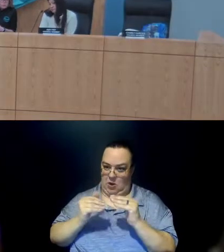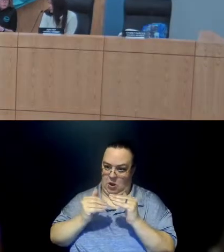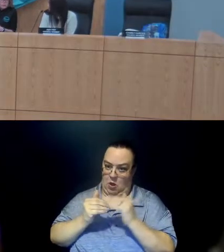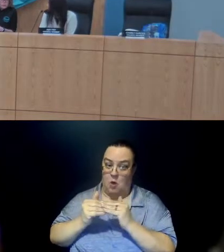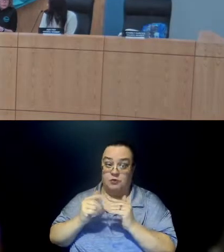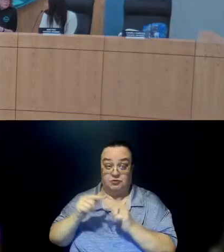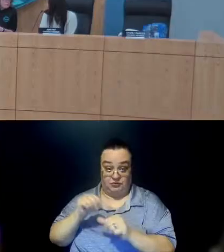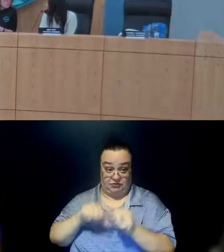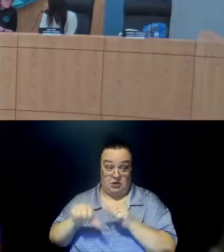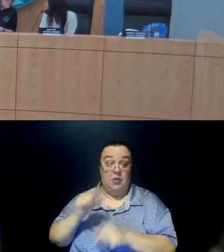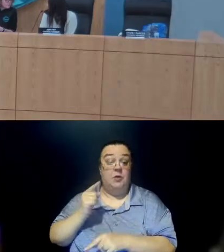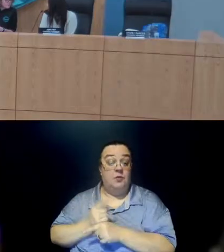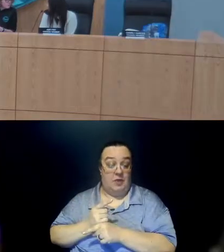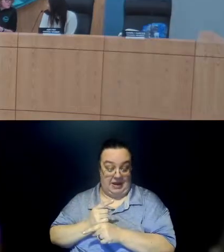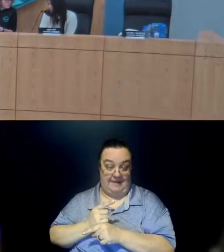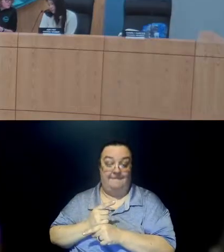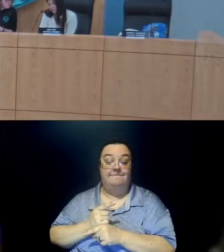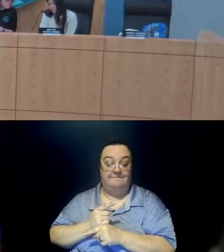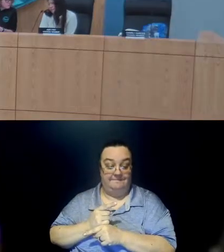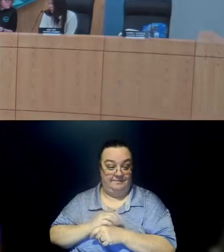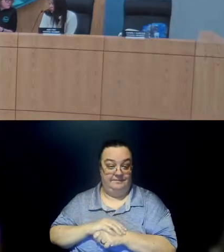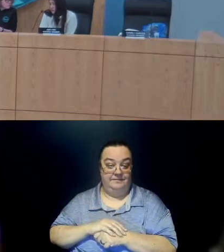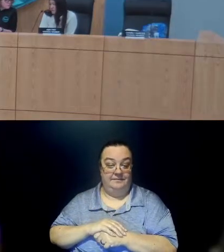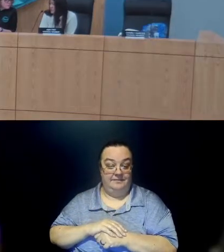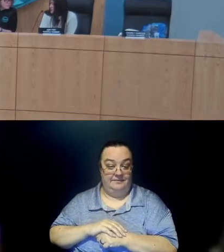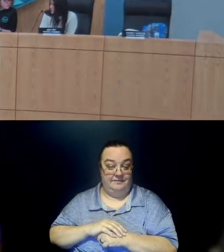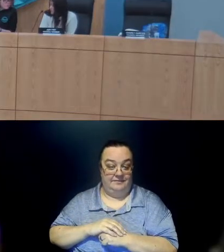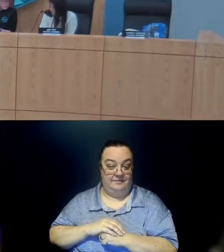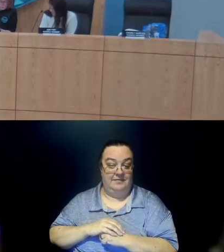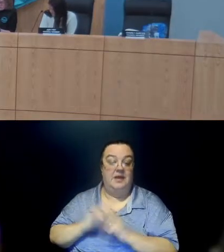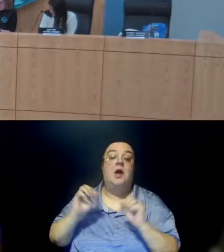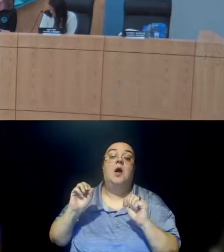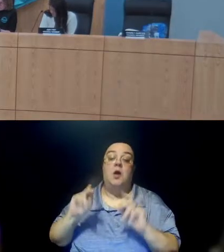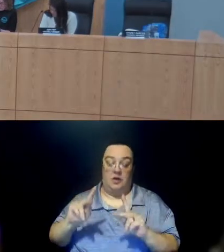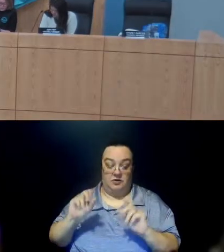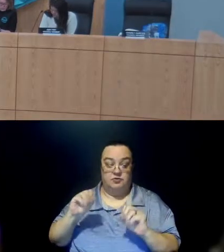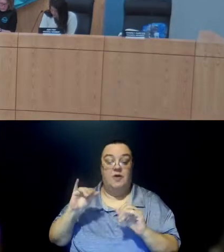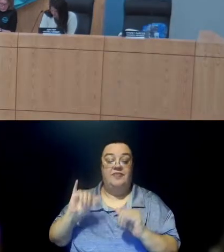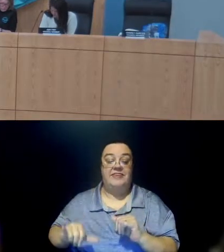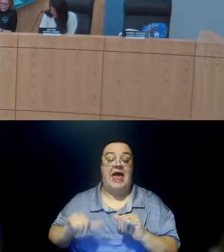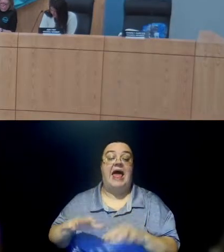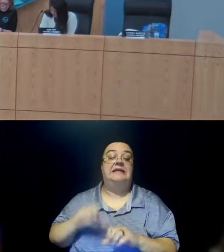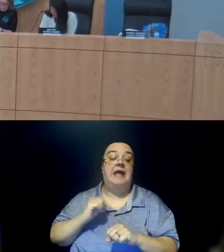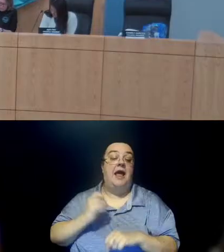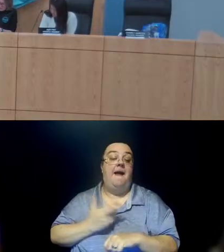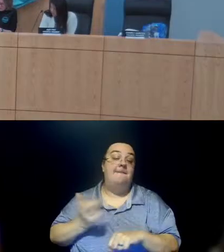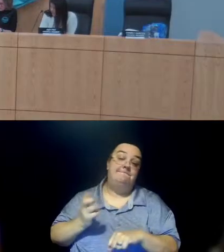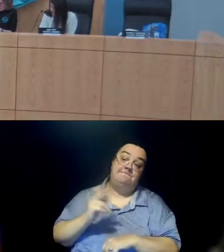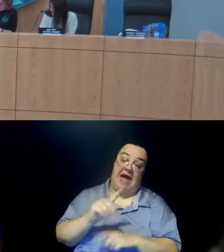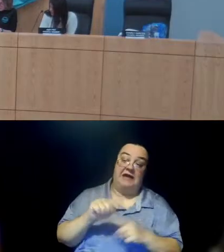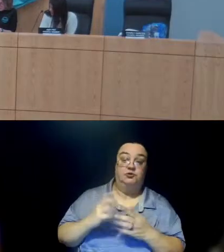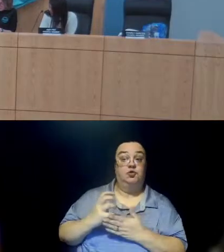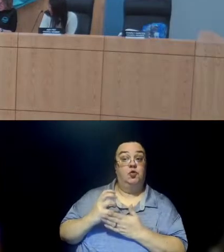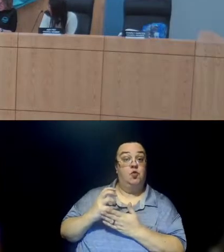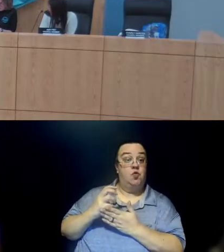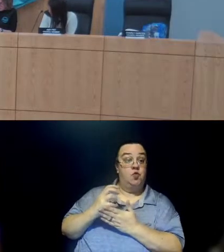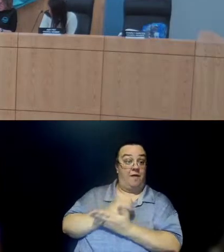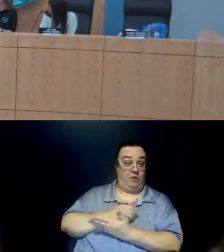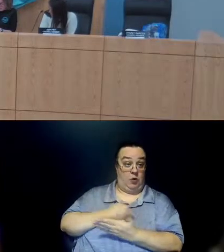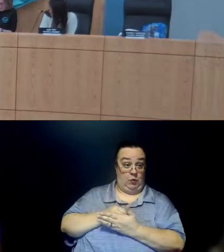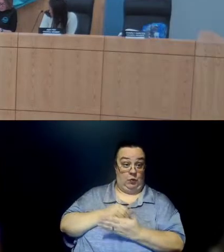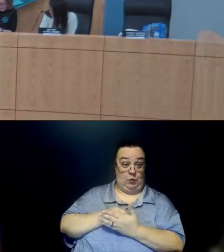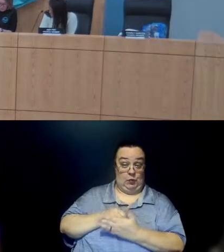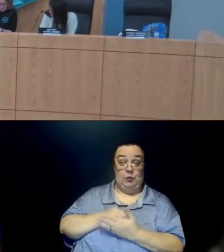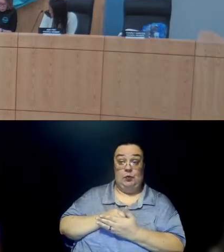they? 11. Yes. Okay. So that takes us back to revenue.